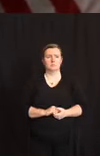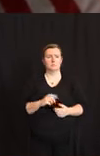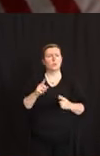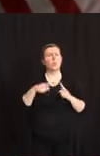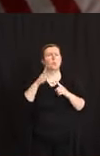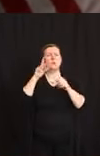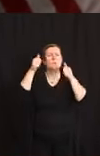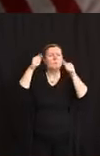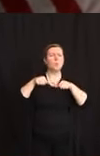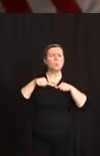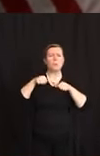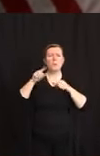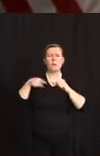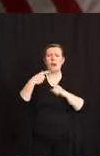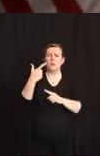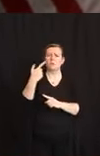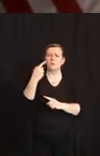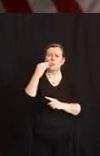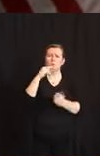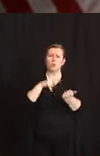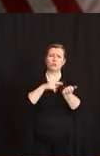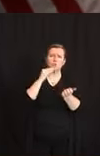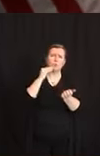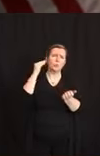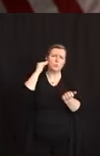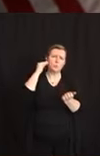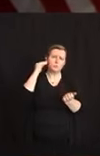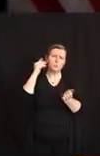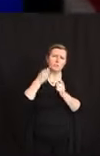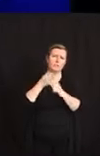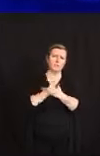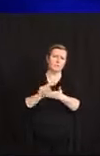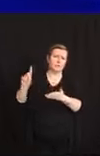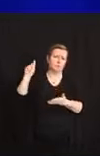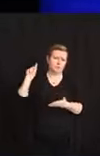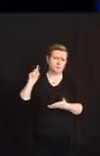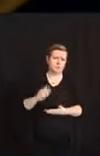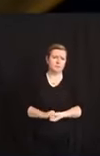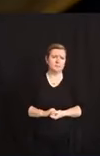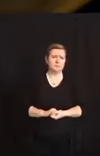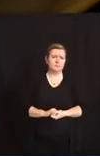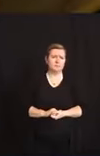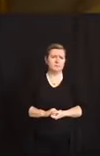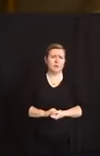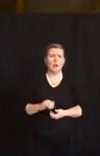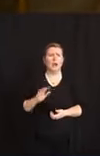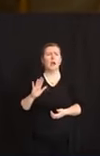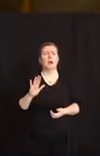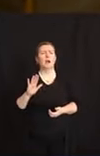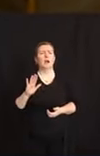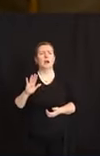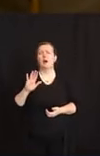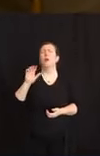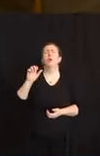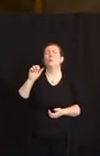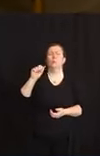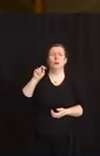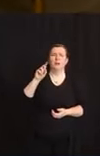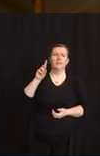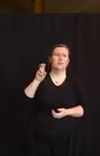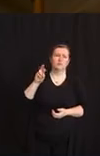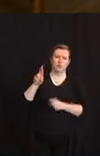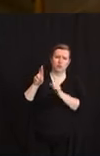done last week? Now, the nursing home that Andover that was reviewed with the feds, with